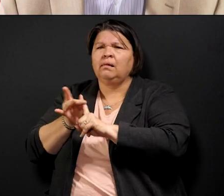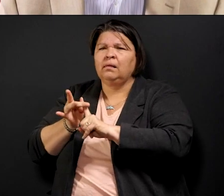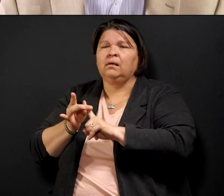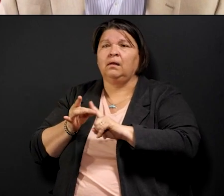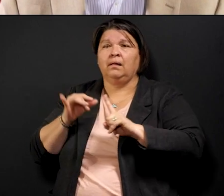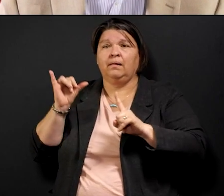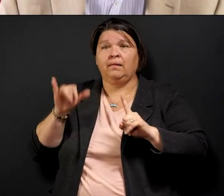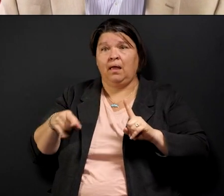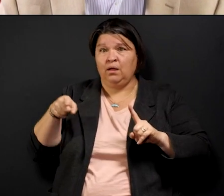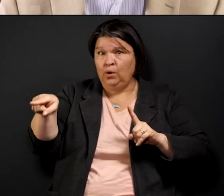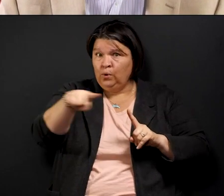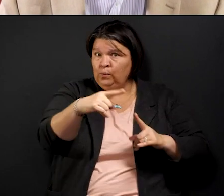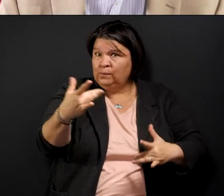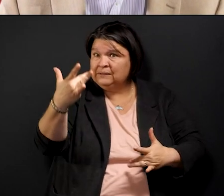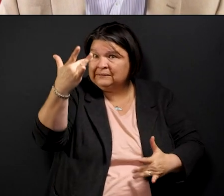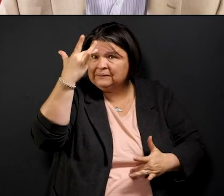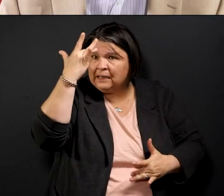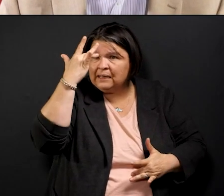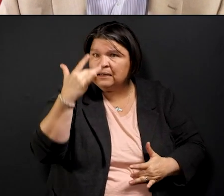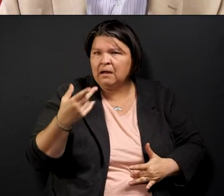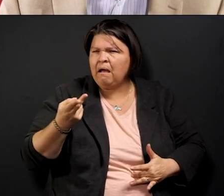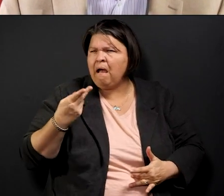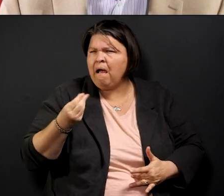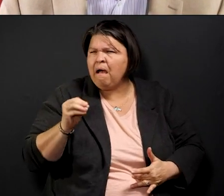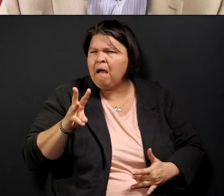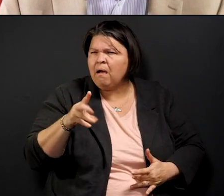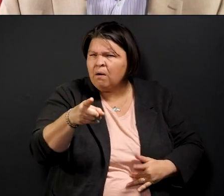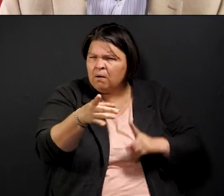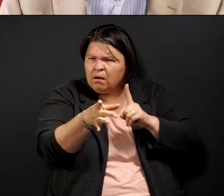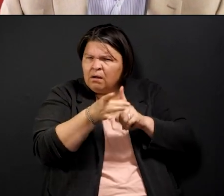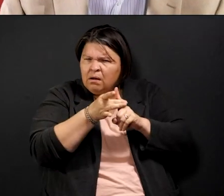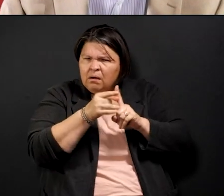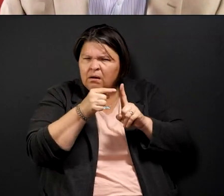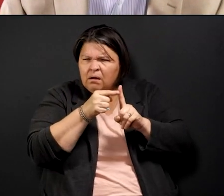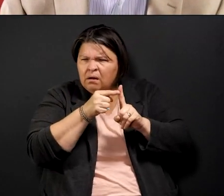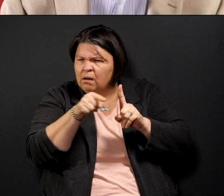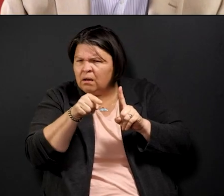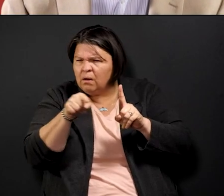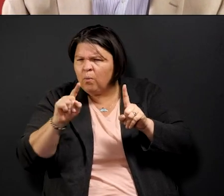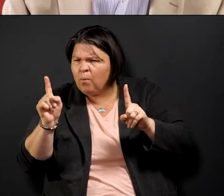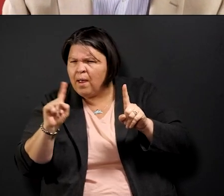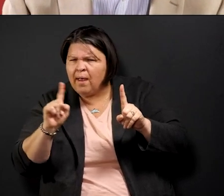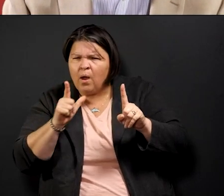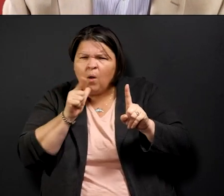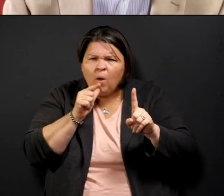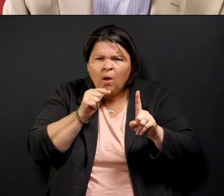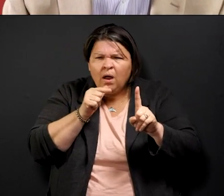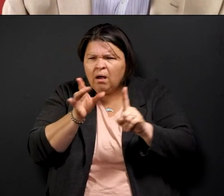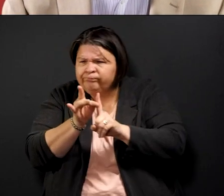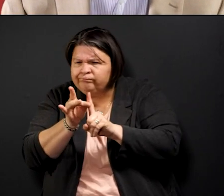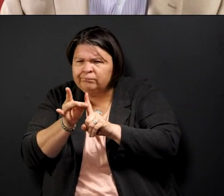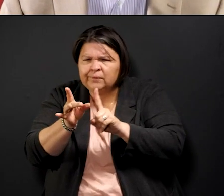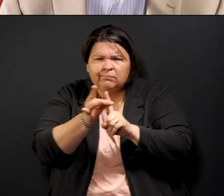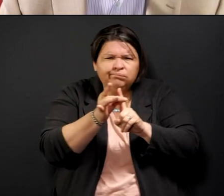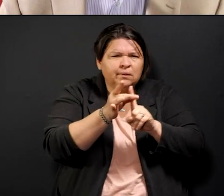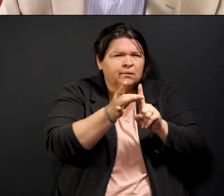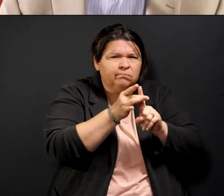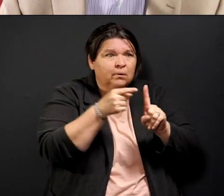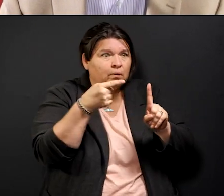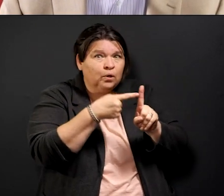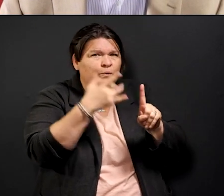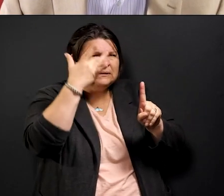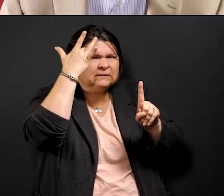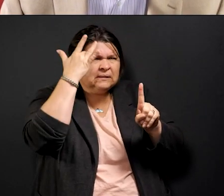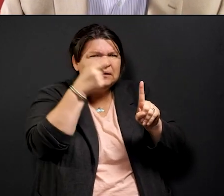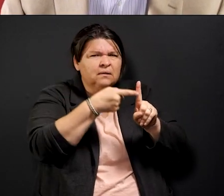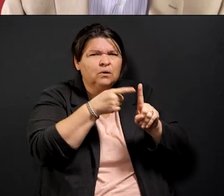people that have been diagnosed. And it's just someone from the health department talking to another Texan and saying, you've been around somebody who's been diagnosed, need to